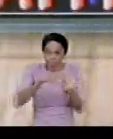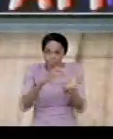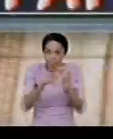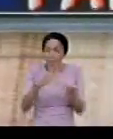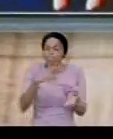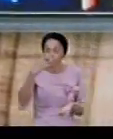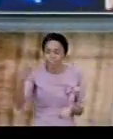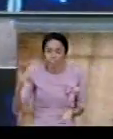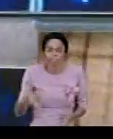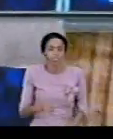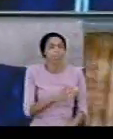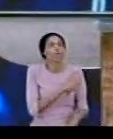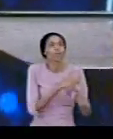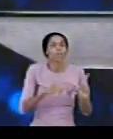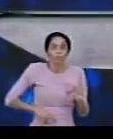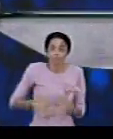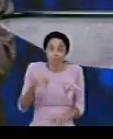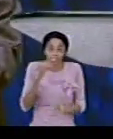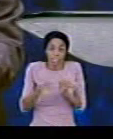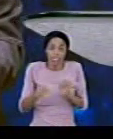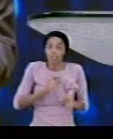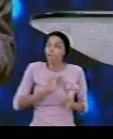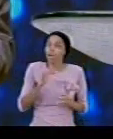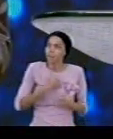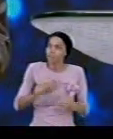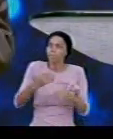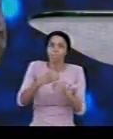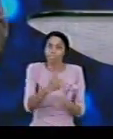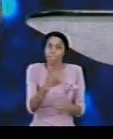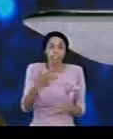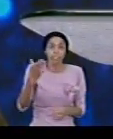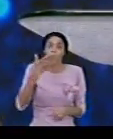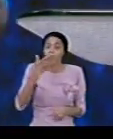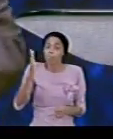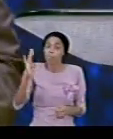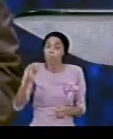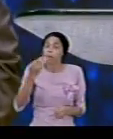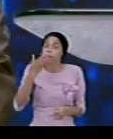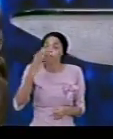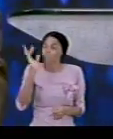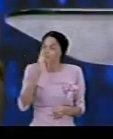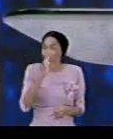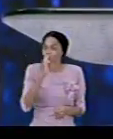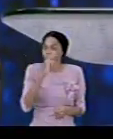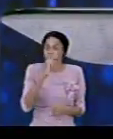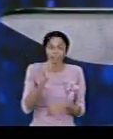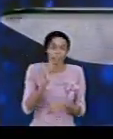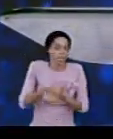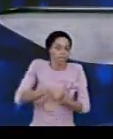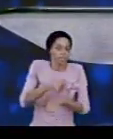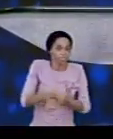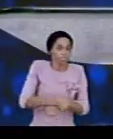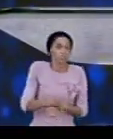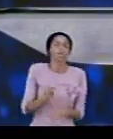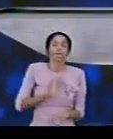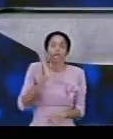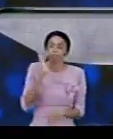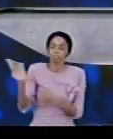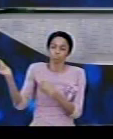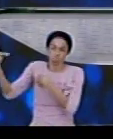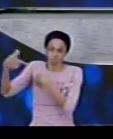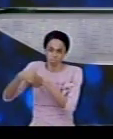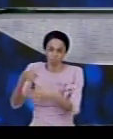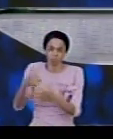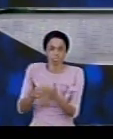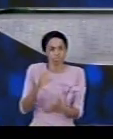if I've taken anything by false accusation, I will restore it fourfold. The word of